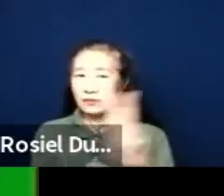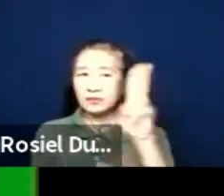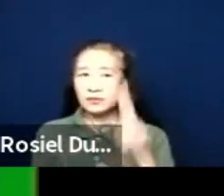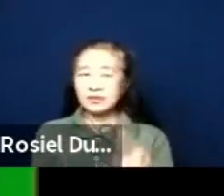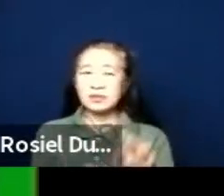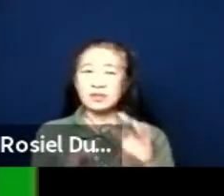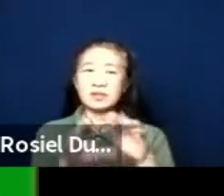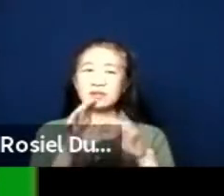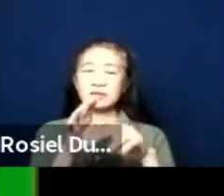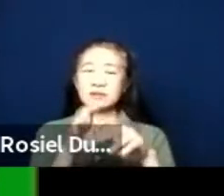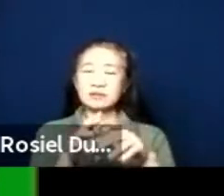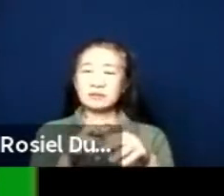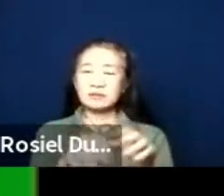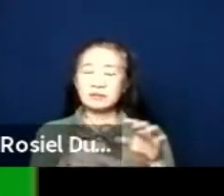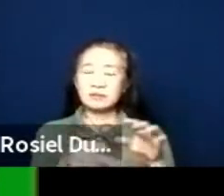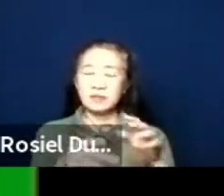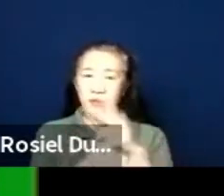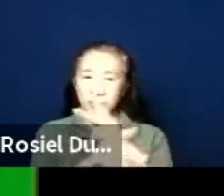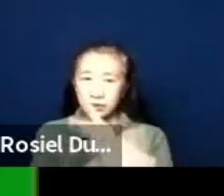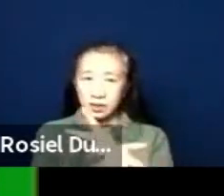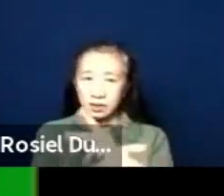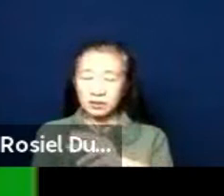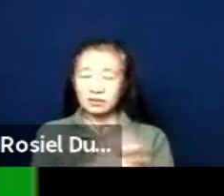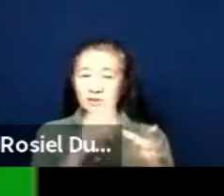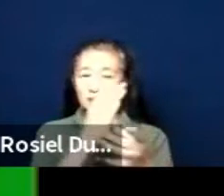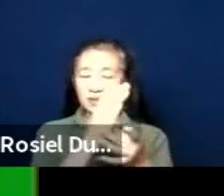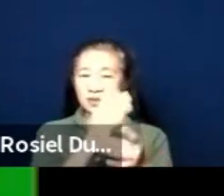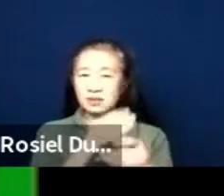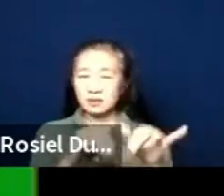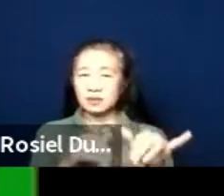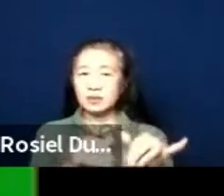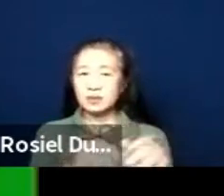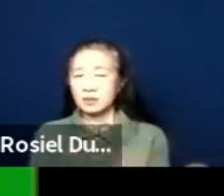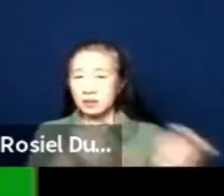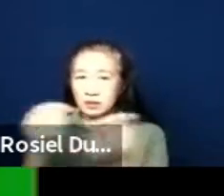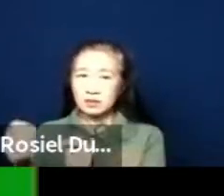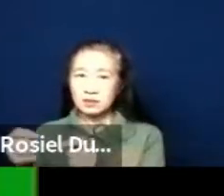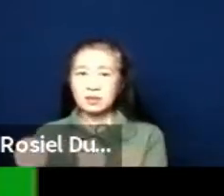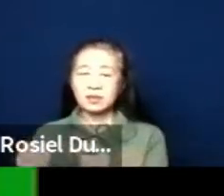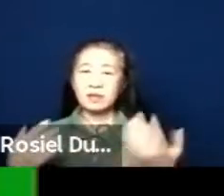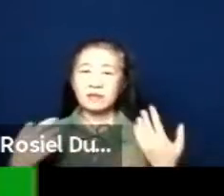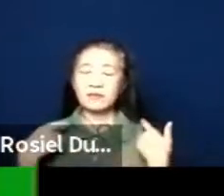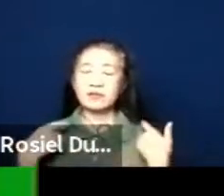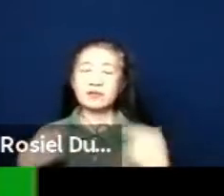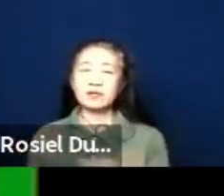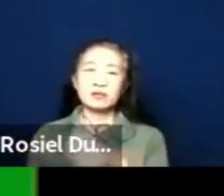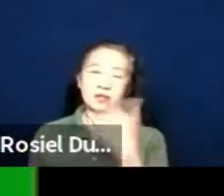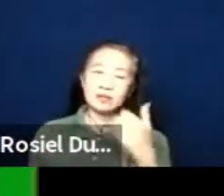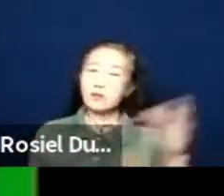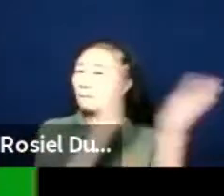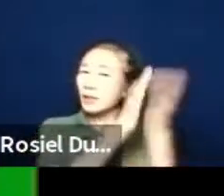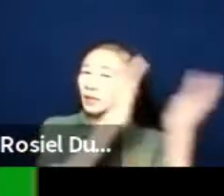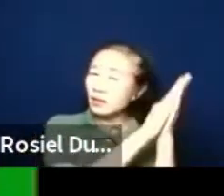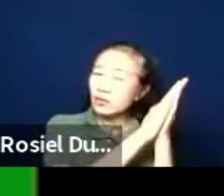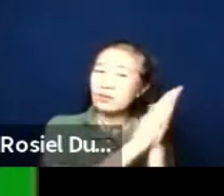cushion to protect your skin or maintain your balance, you must evacuate. Consider keeping an extra cushion on hand. Communicate